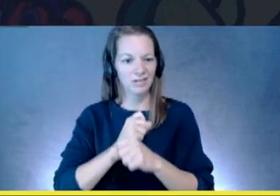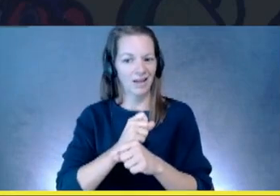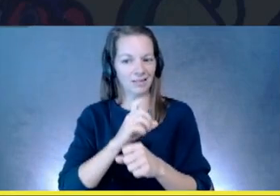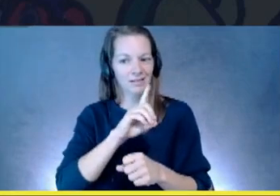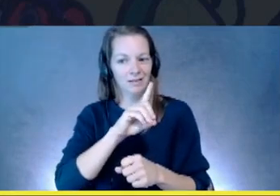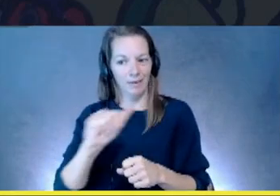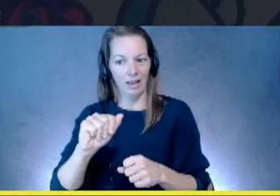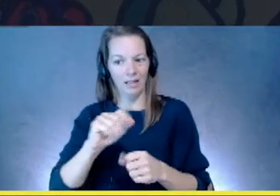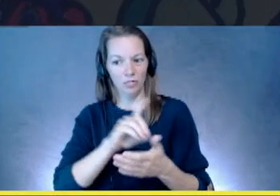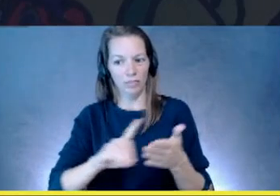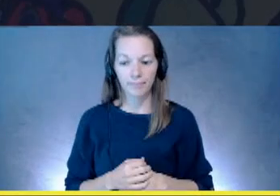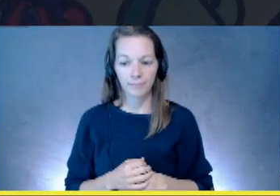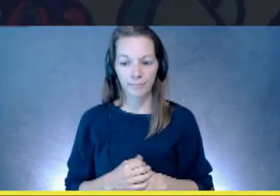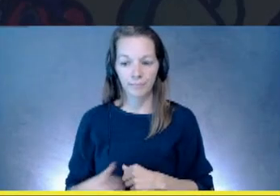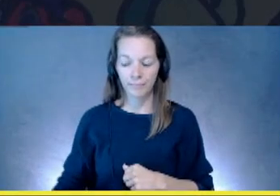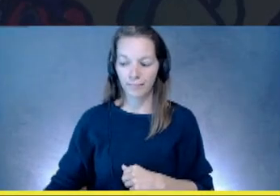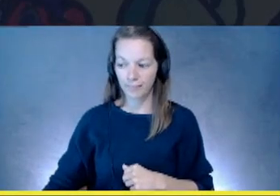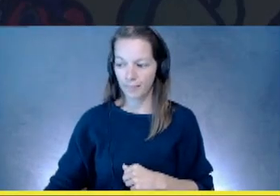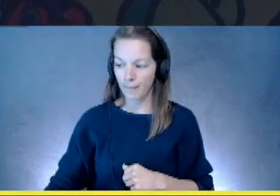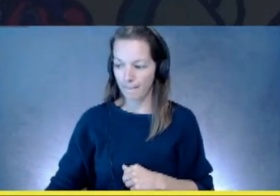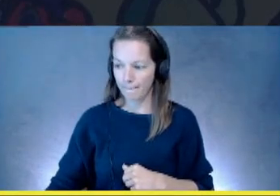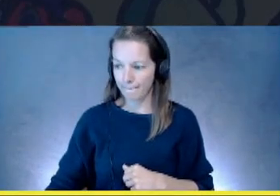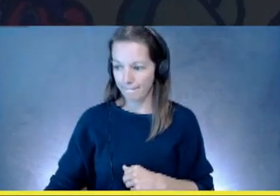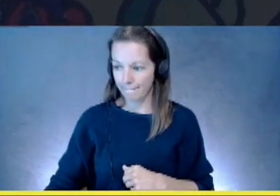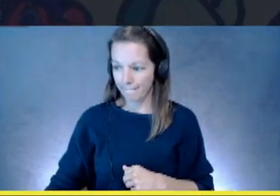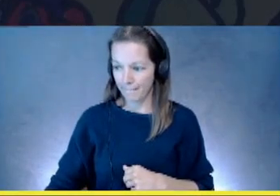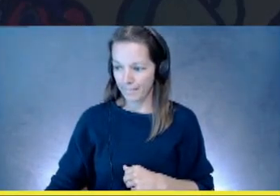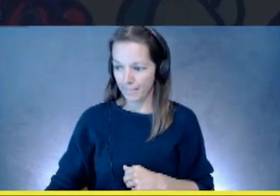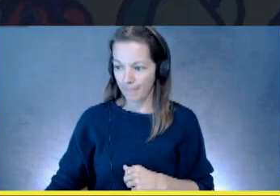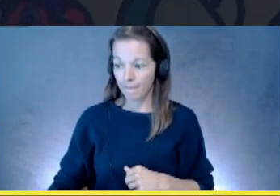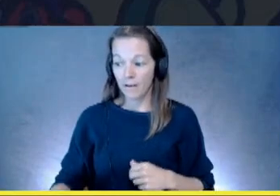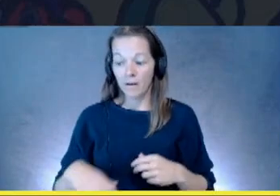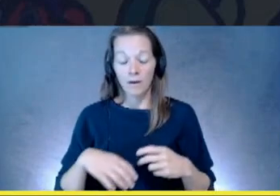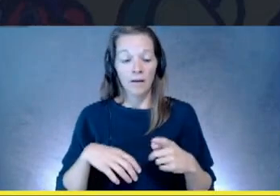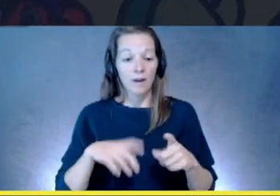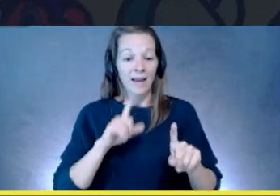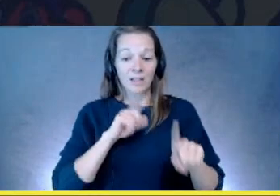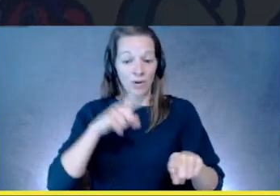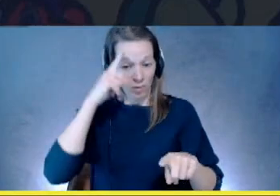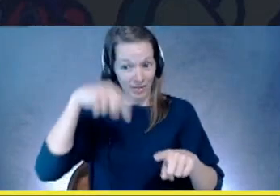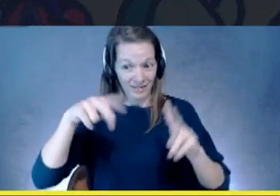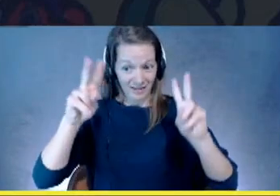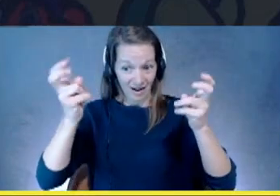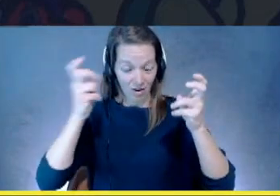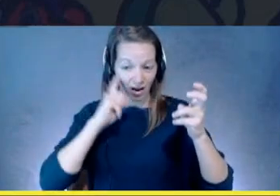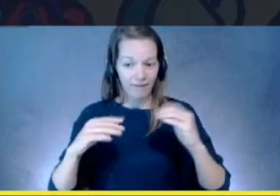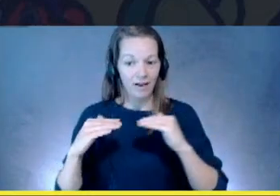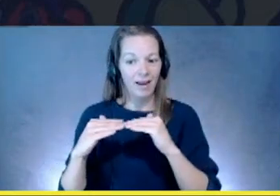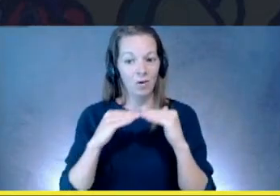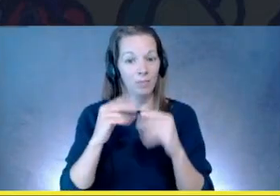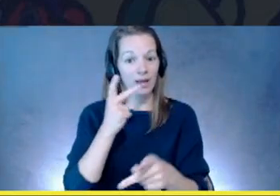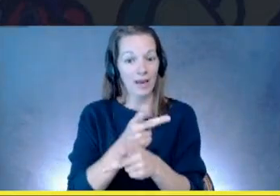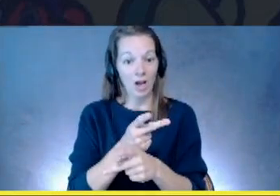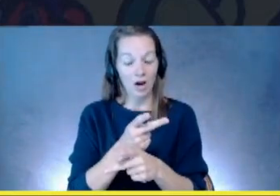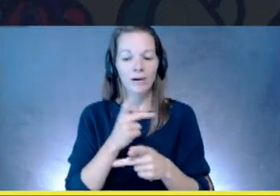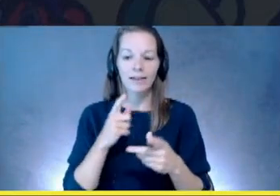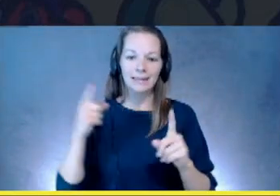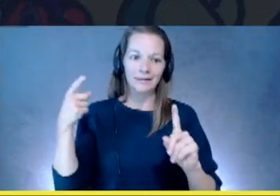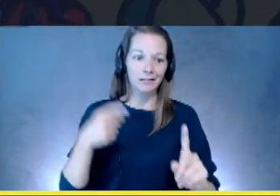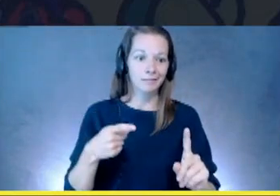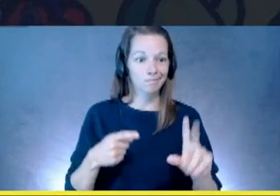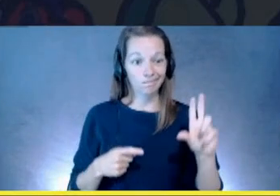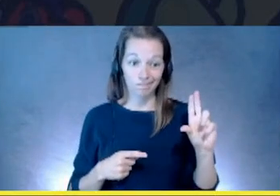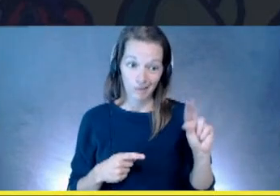services. Okay, next slide. The short answer to the question of our title about equitable care is largely no. Okay,